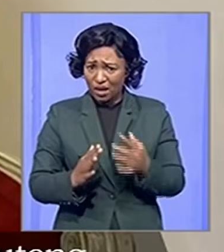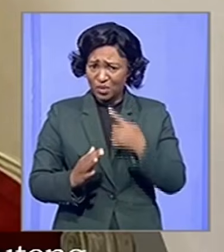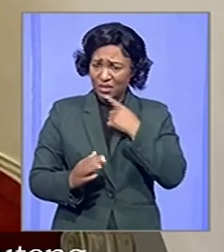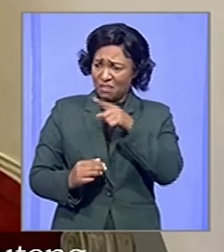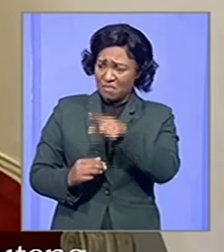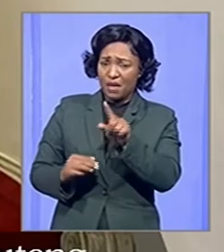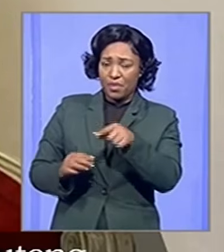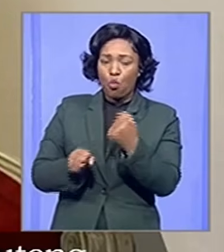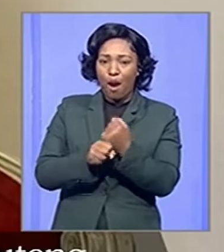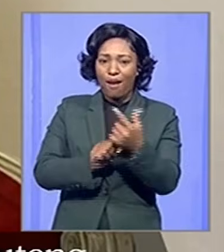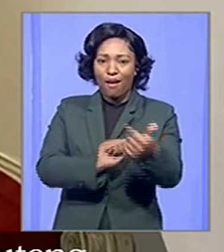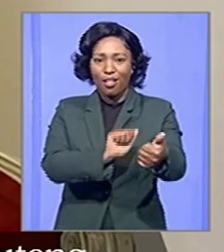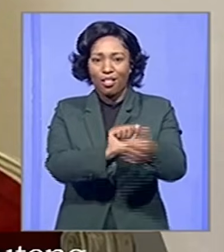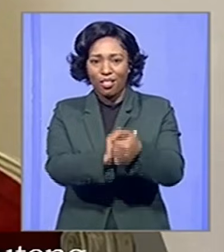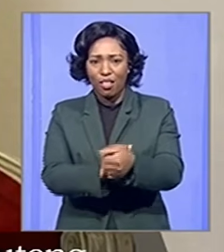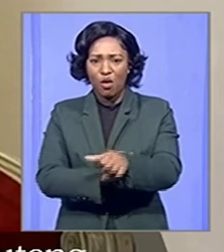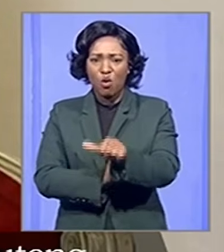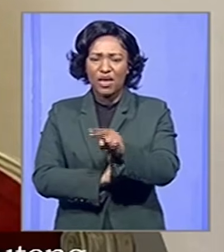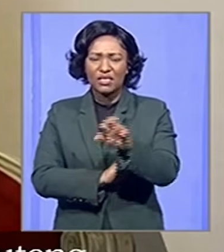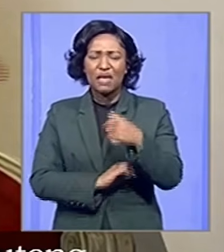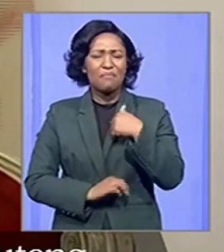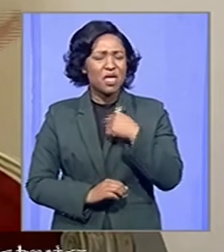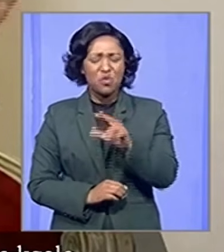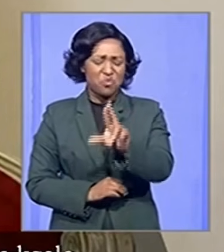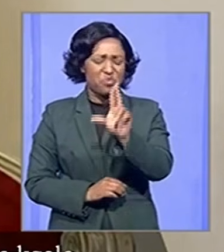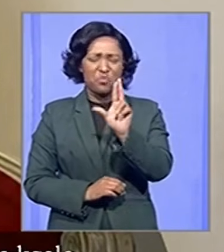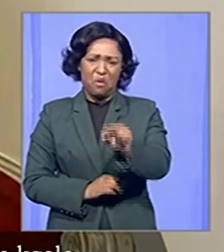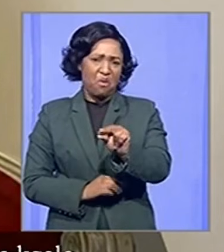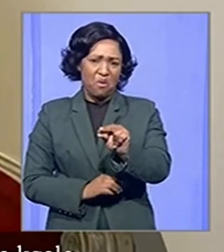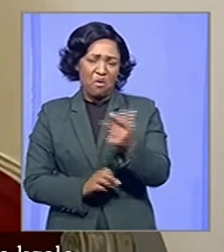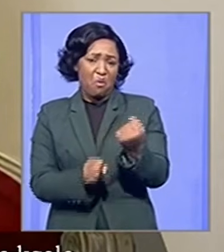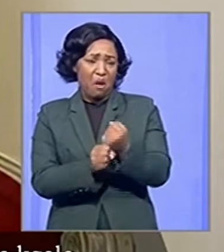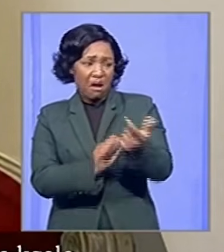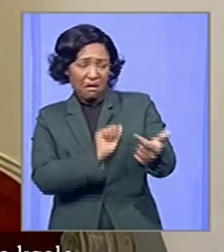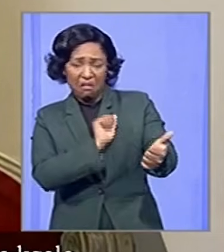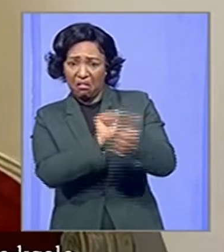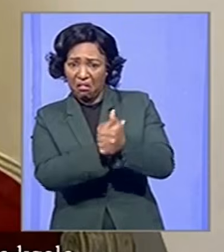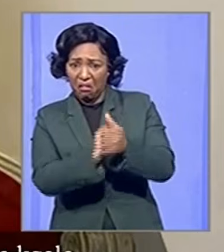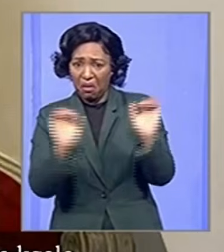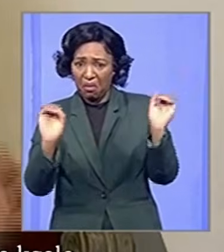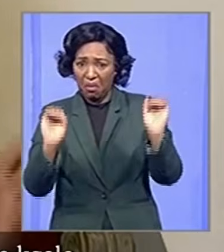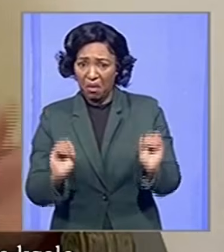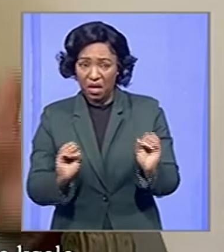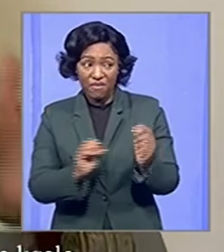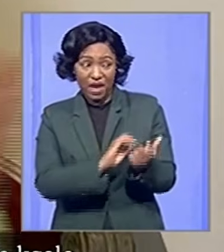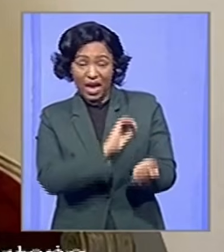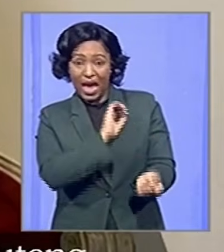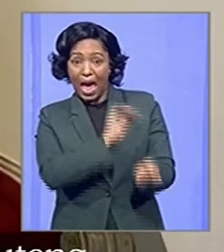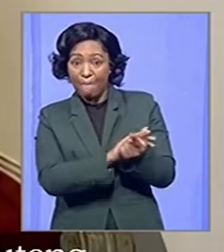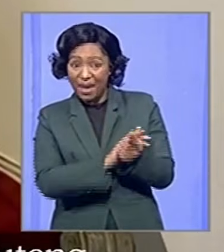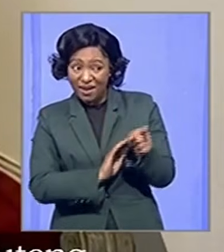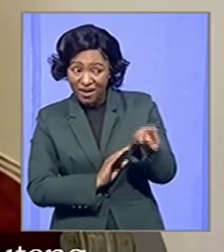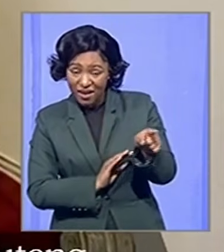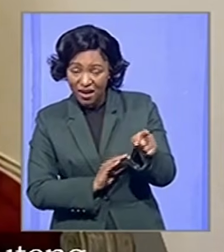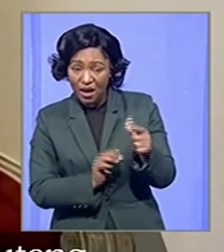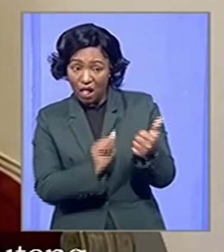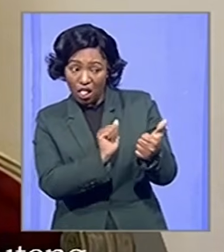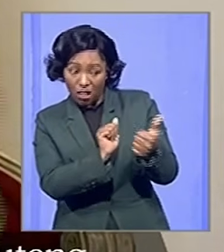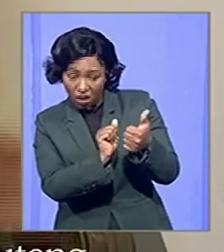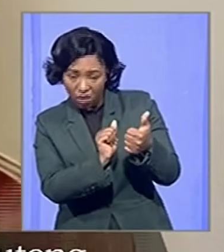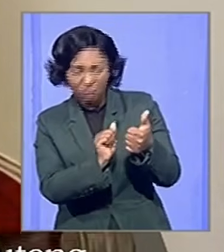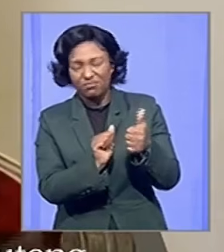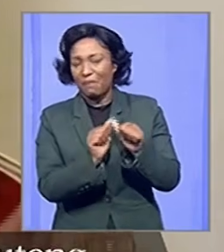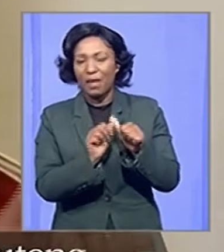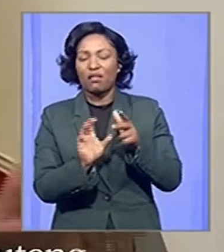no, there is no way it's going to happen. If a thing like that happens, I'd rather actually step aside and